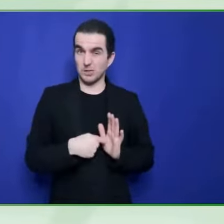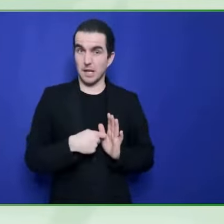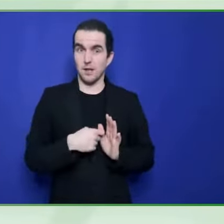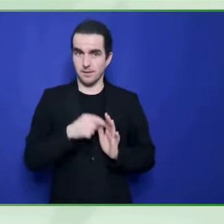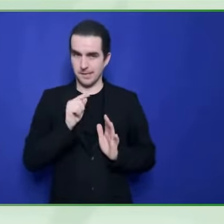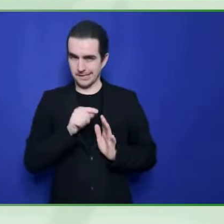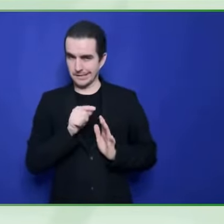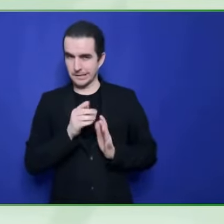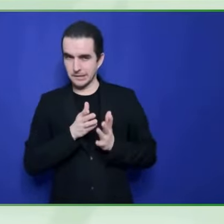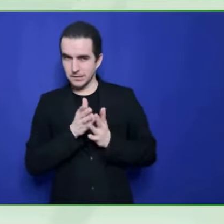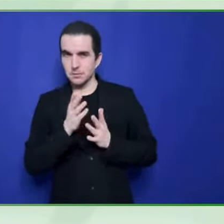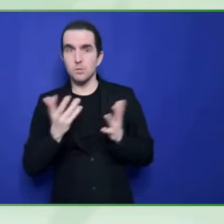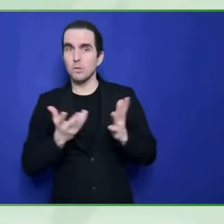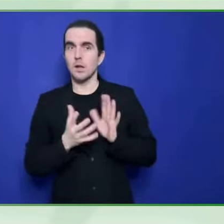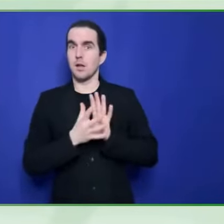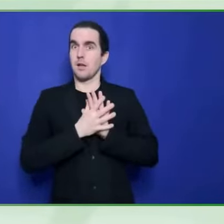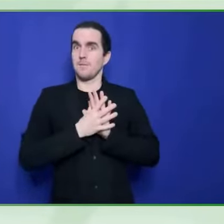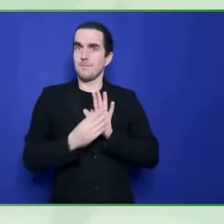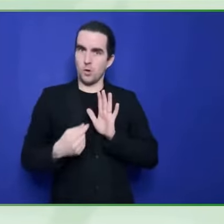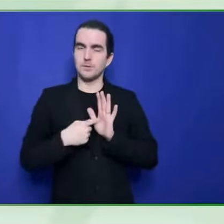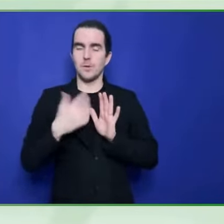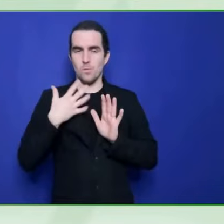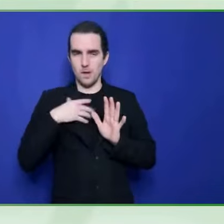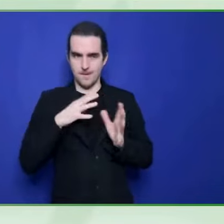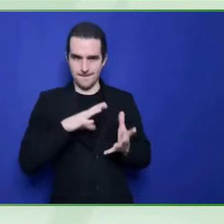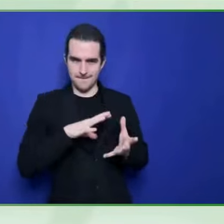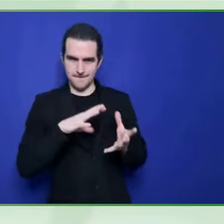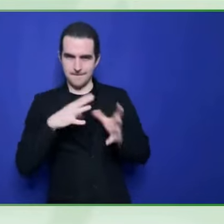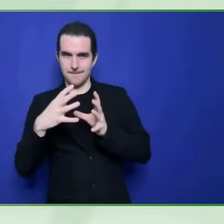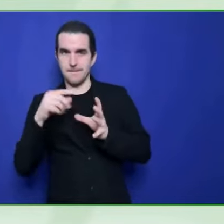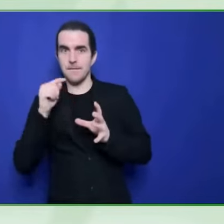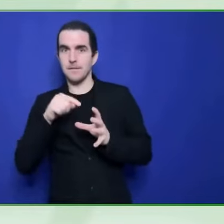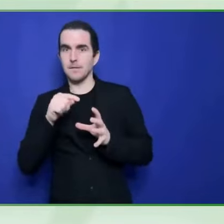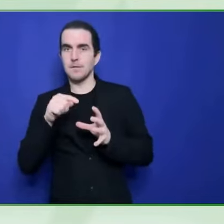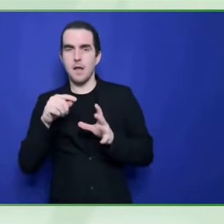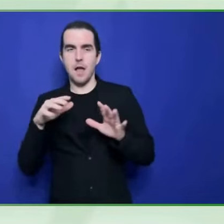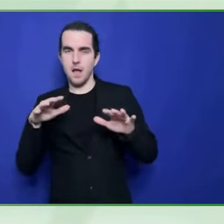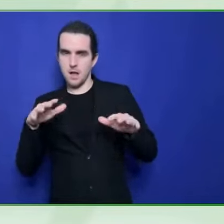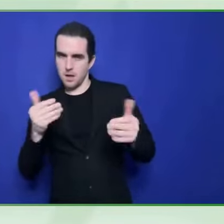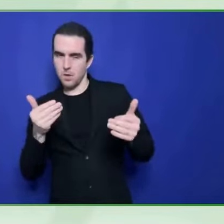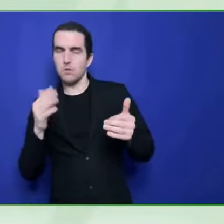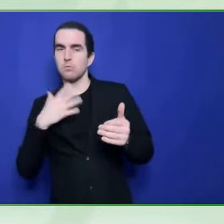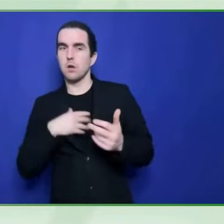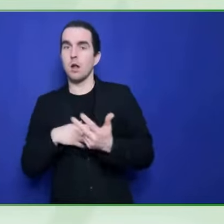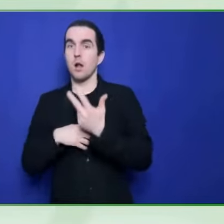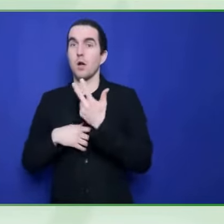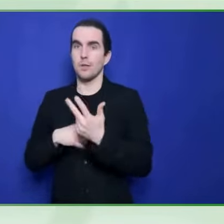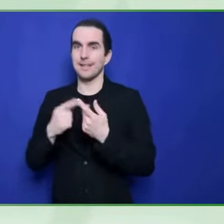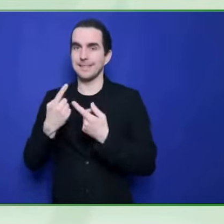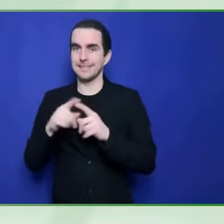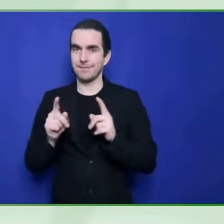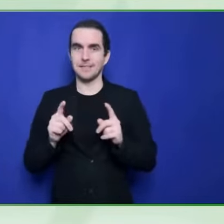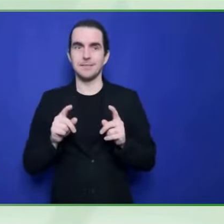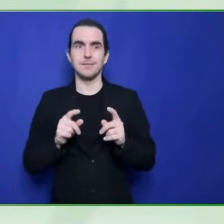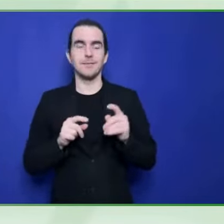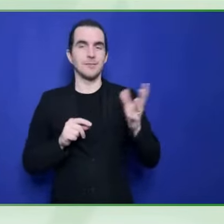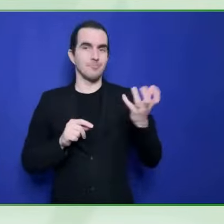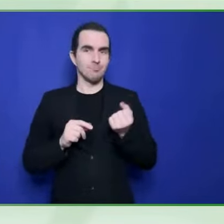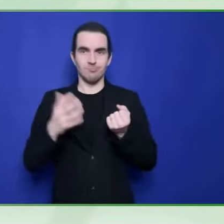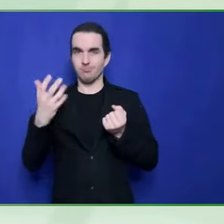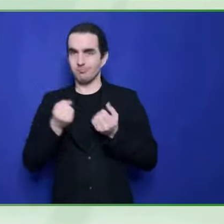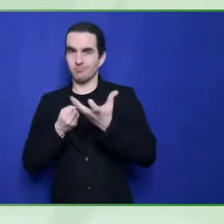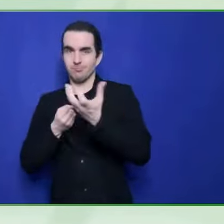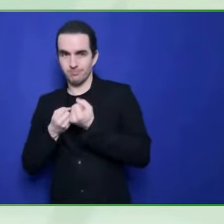one is a map tile. So there is a resource out there. It's called OpenStreetMap. You might know it.